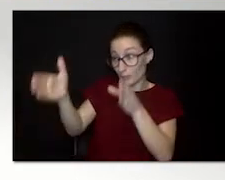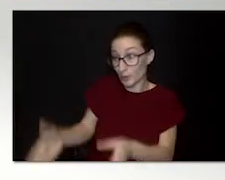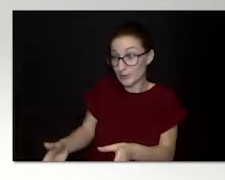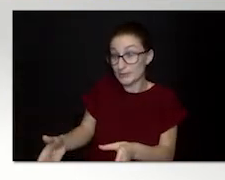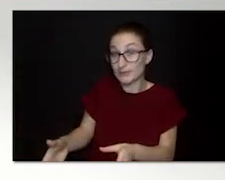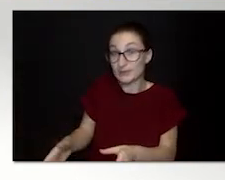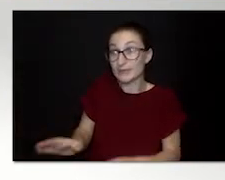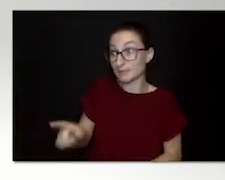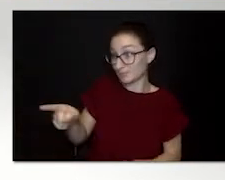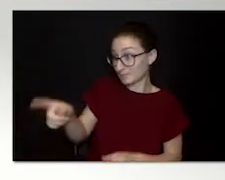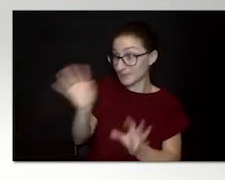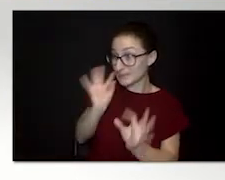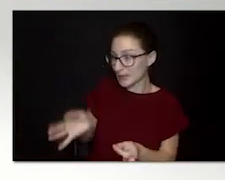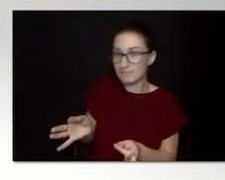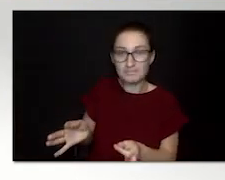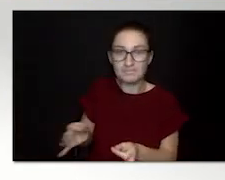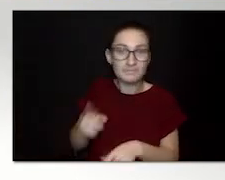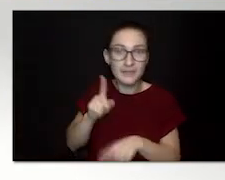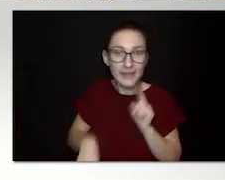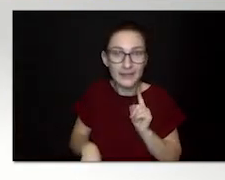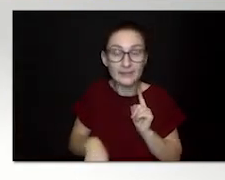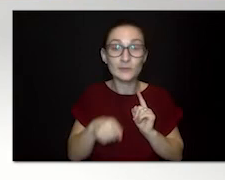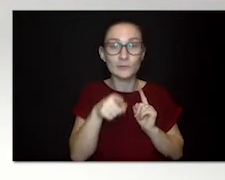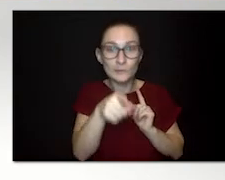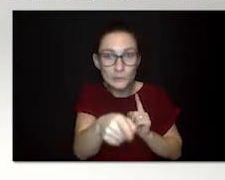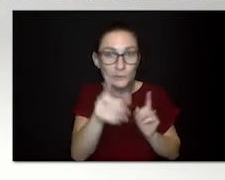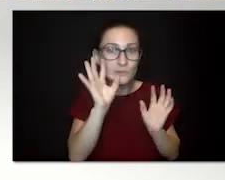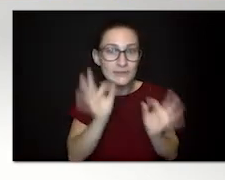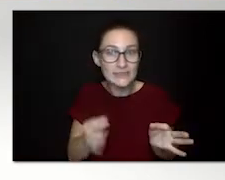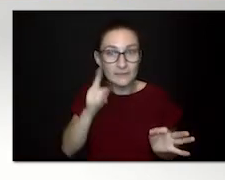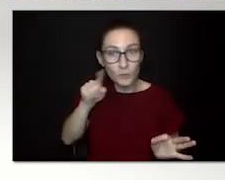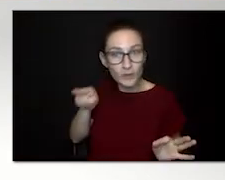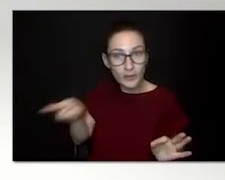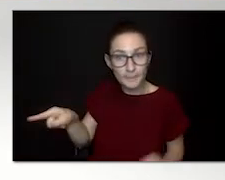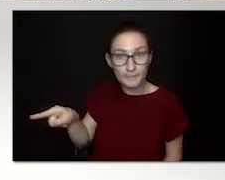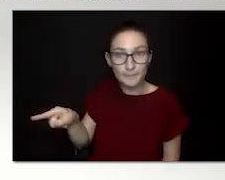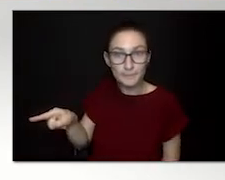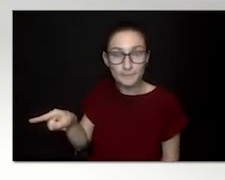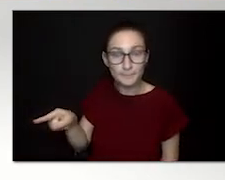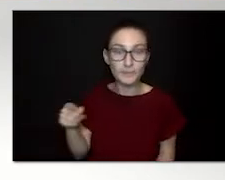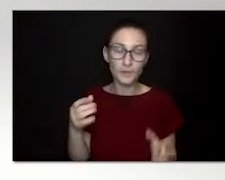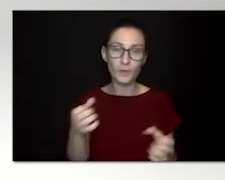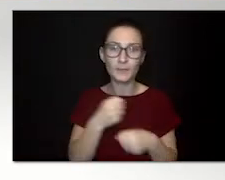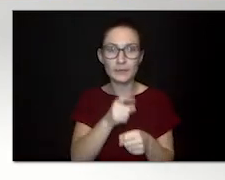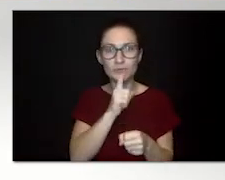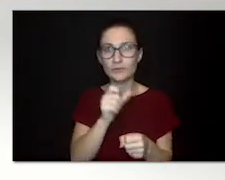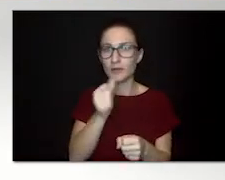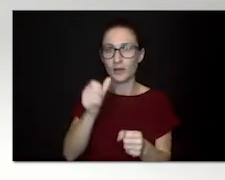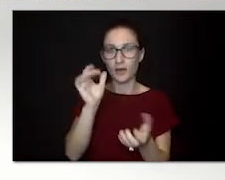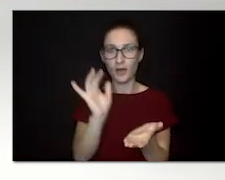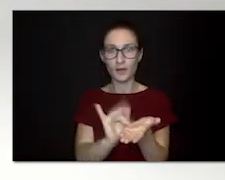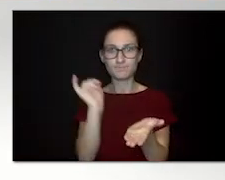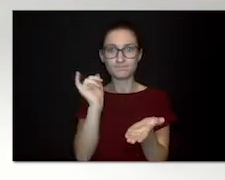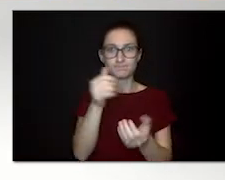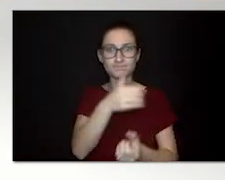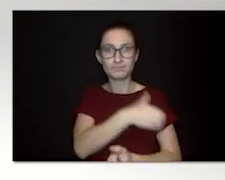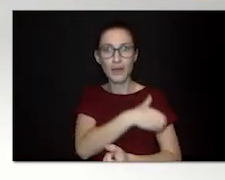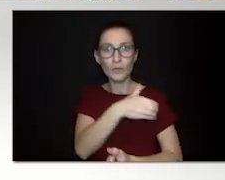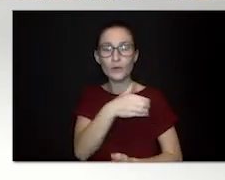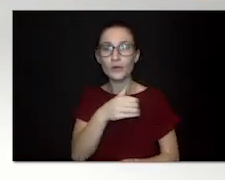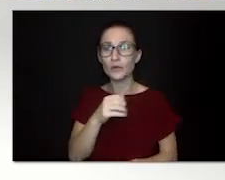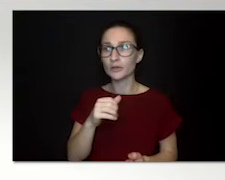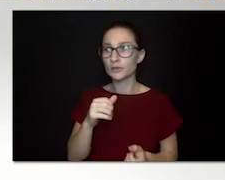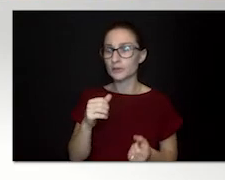they have taken those decisions away from that person. So the courts want to make sure that you are not abusing your power, you are ensuring to keep the